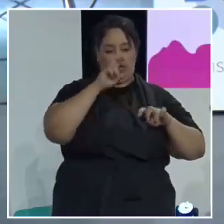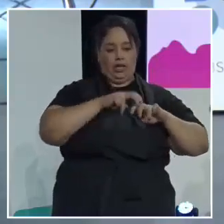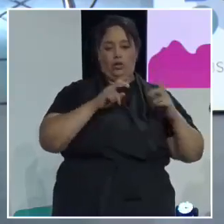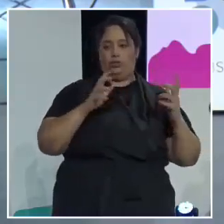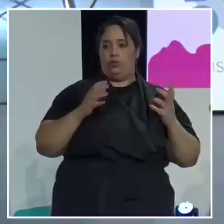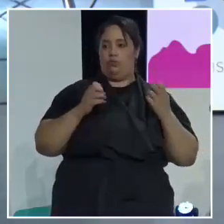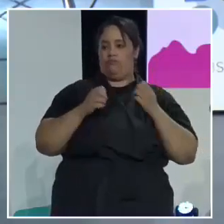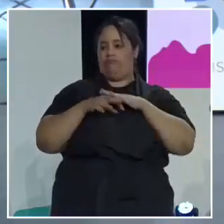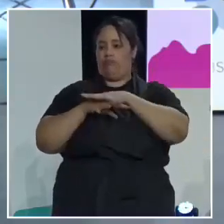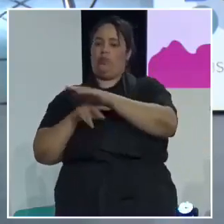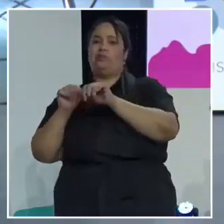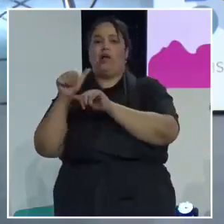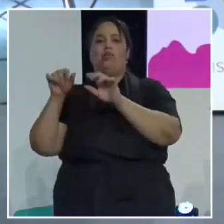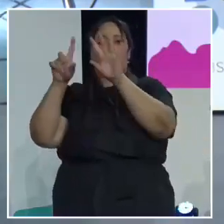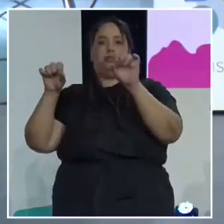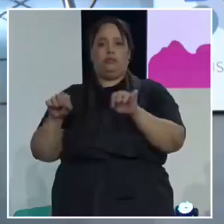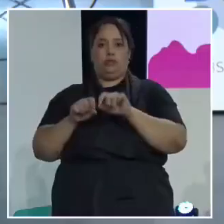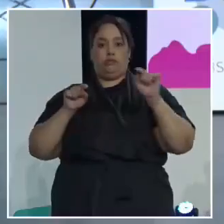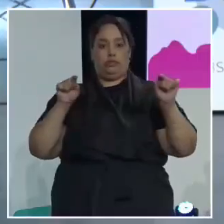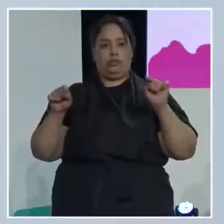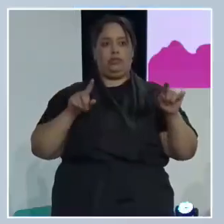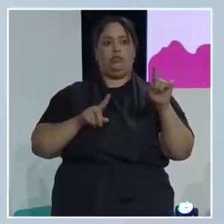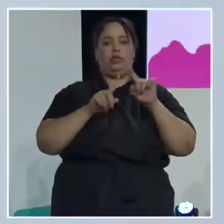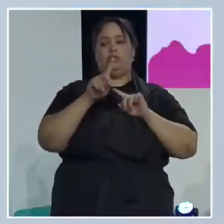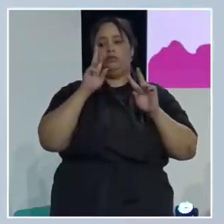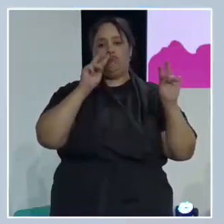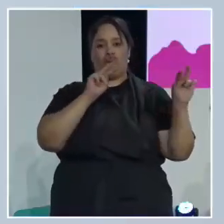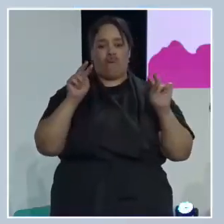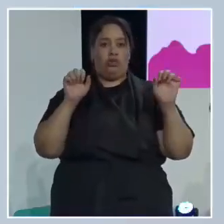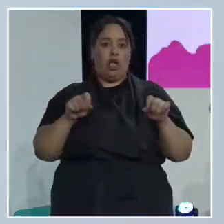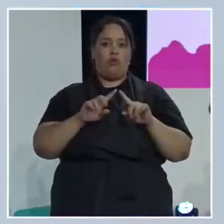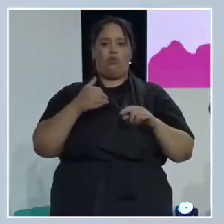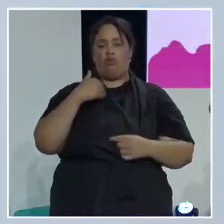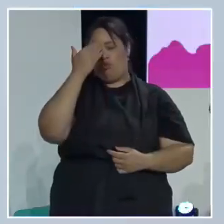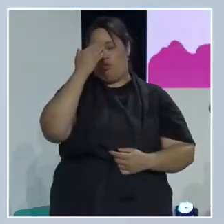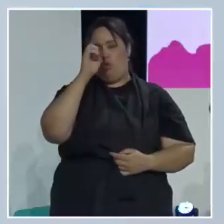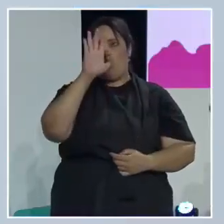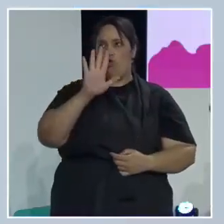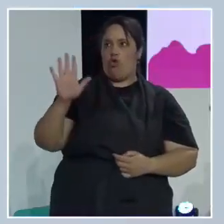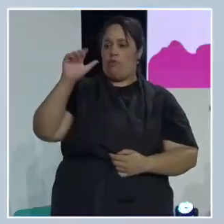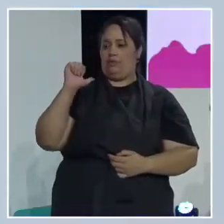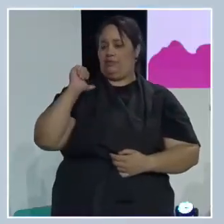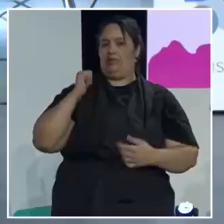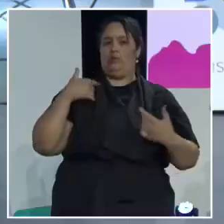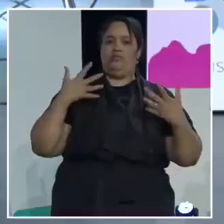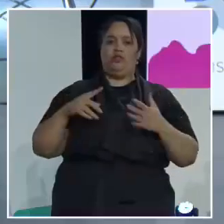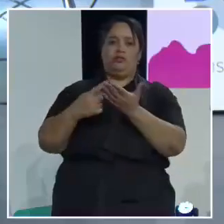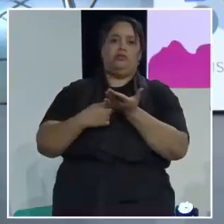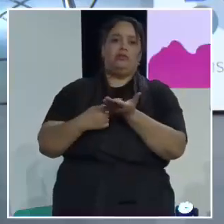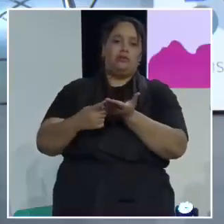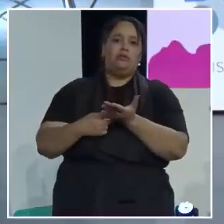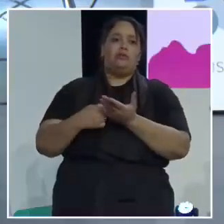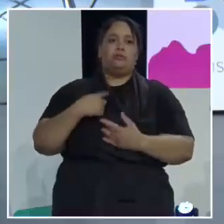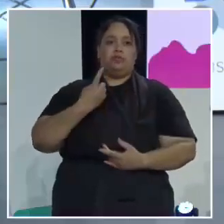a condition of success. And we know in Europe, we discussed this yesterday, I will